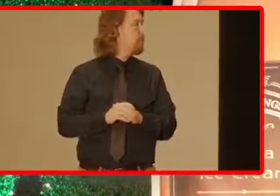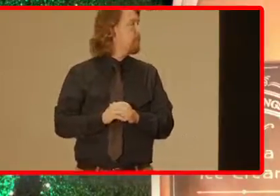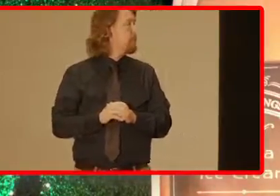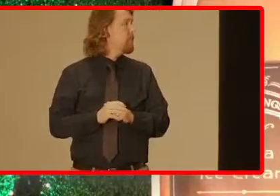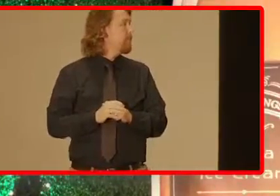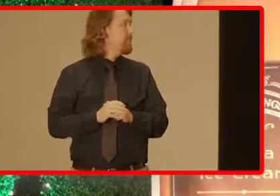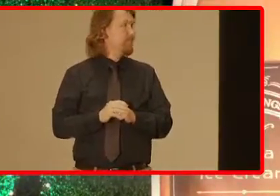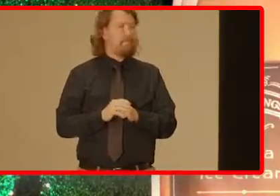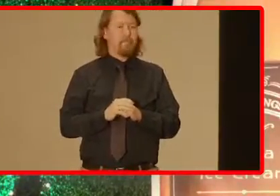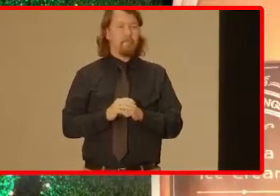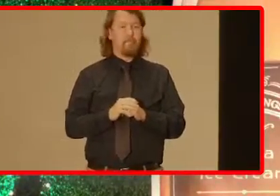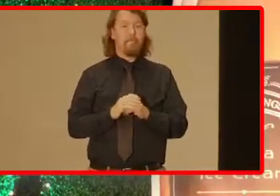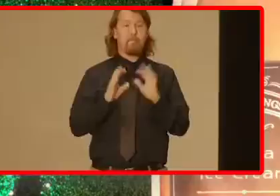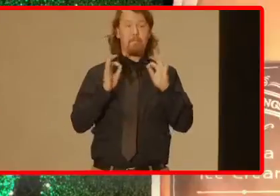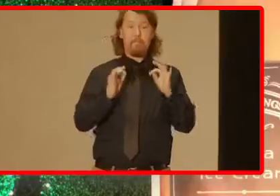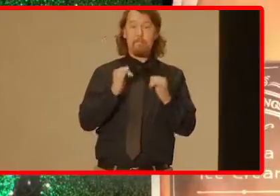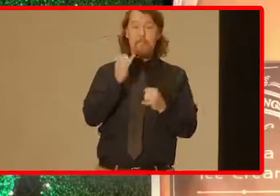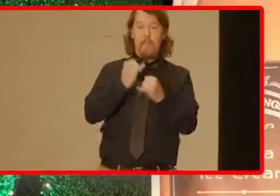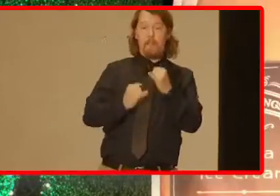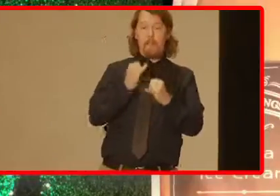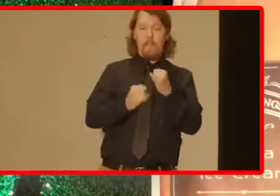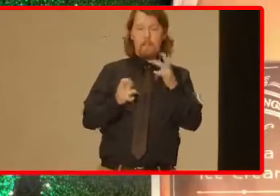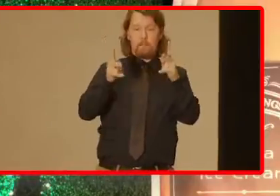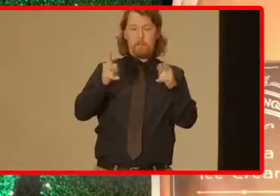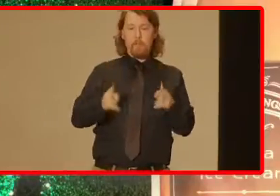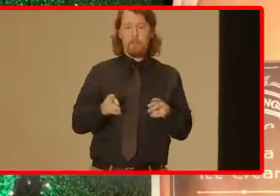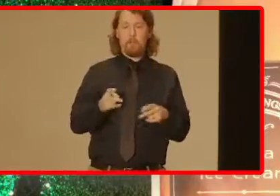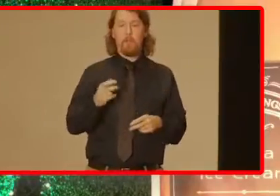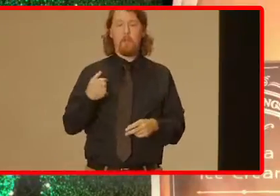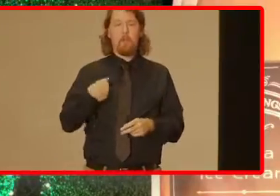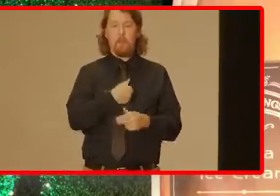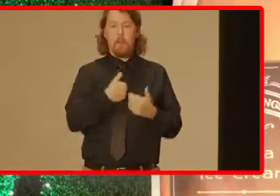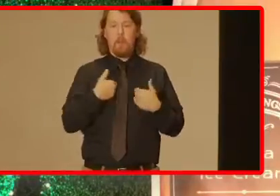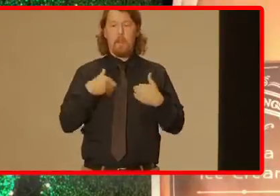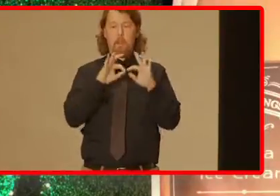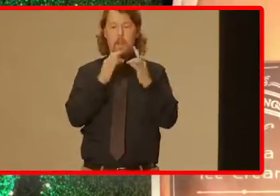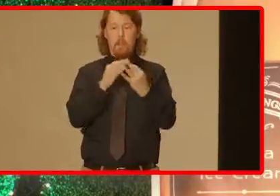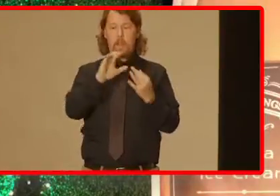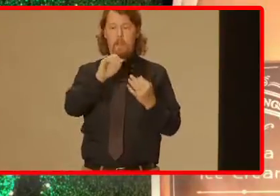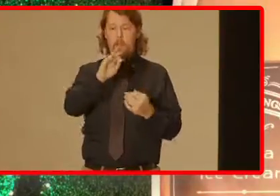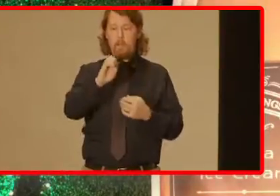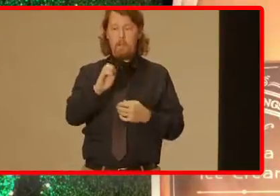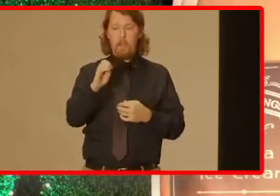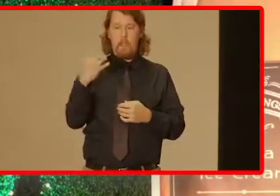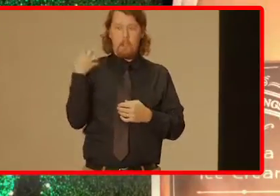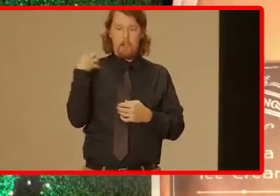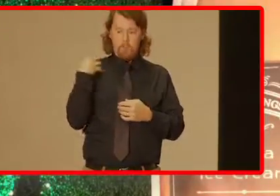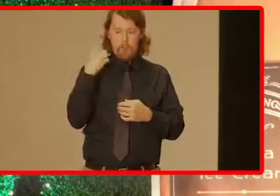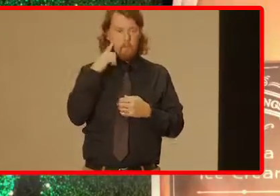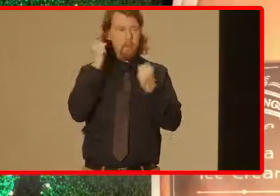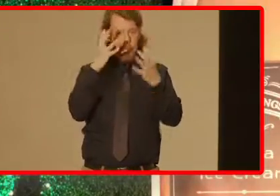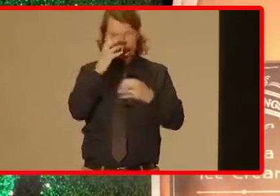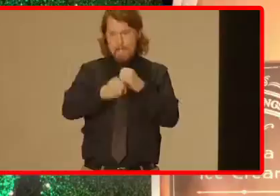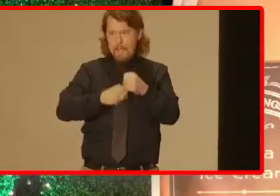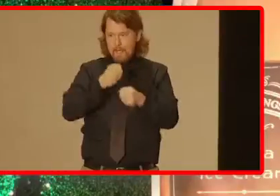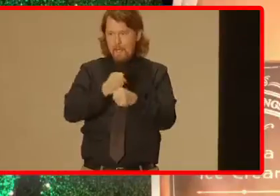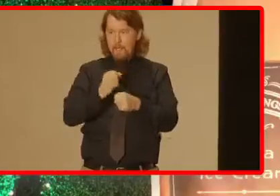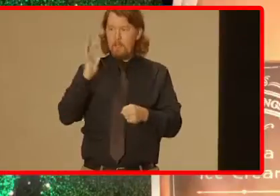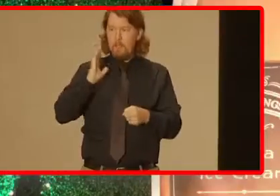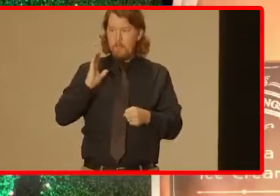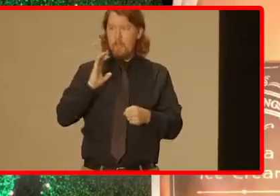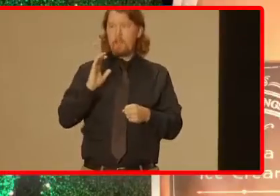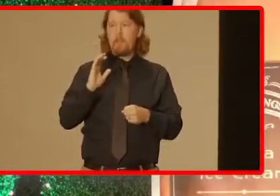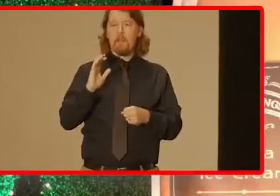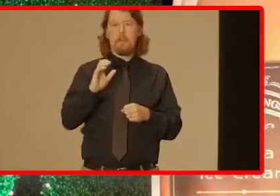All right. And last but not least, we have our Family Cafe champion for so many years, our former Senate